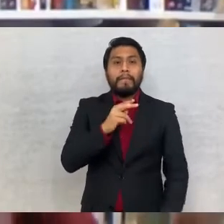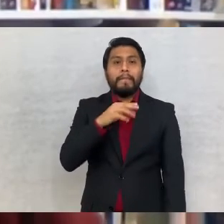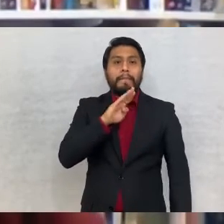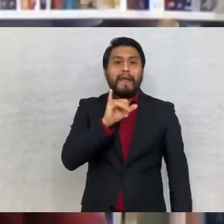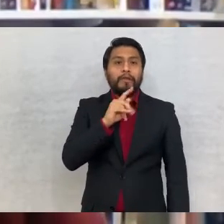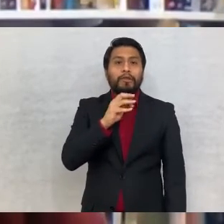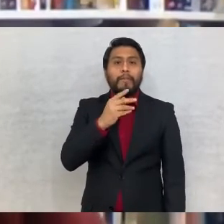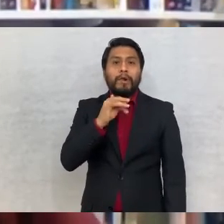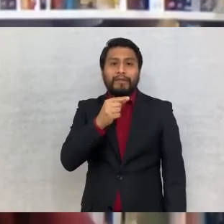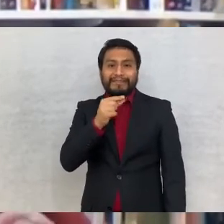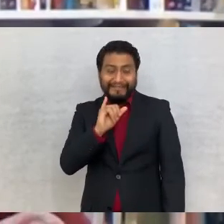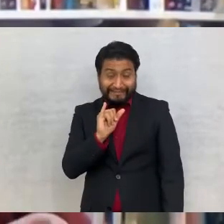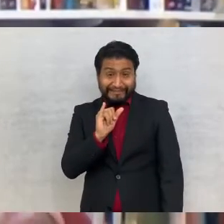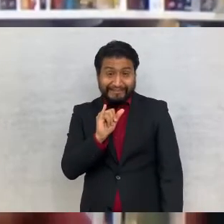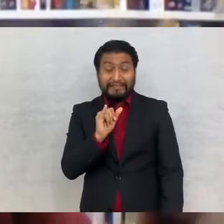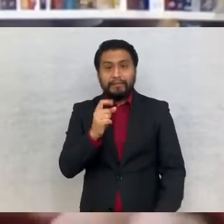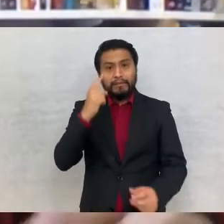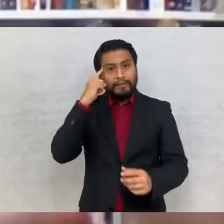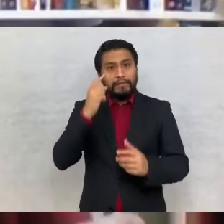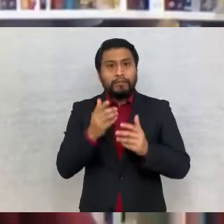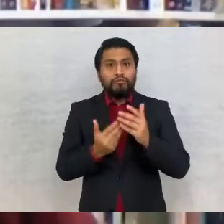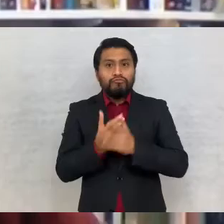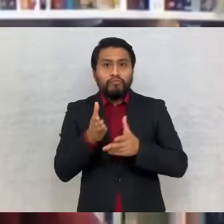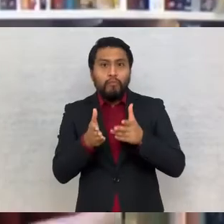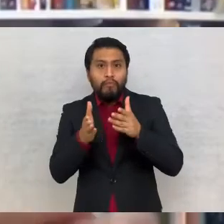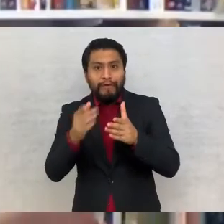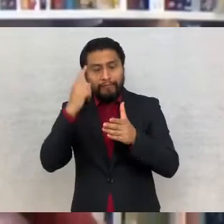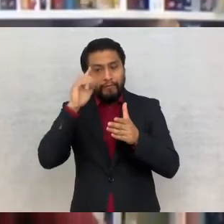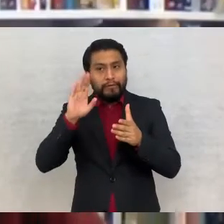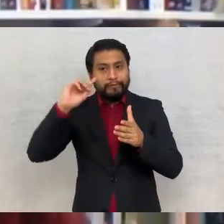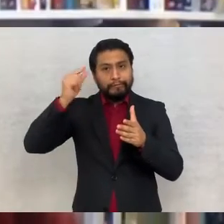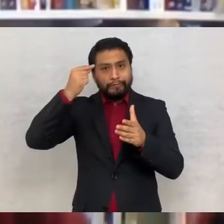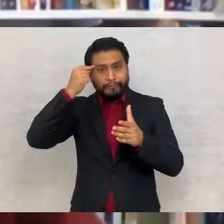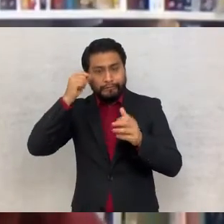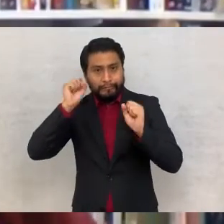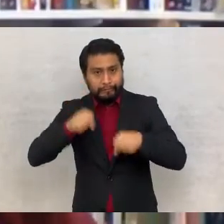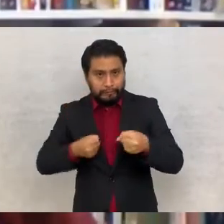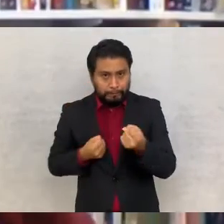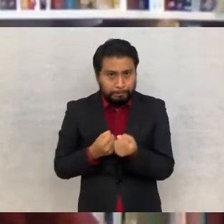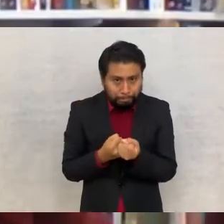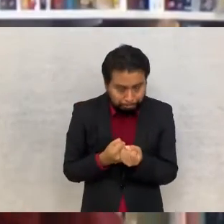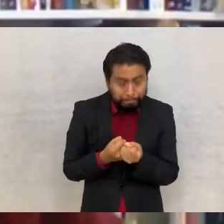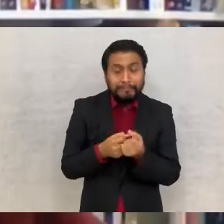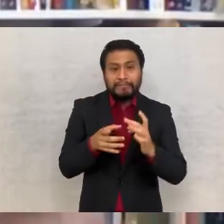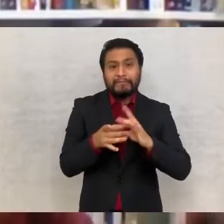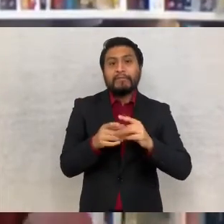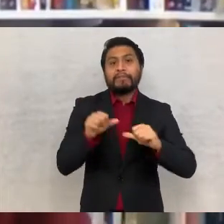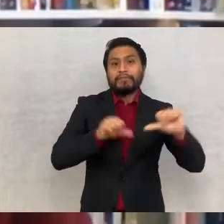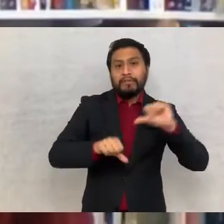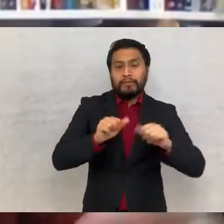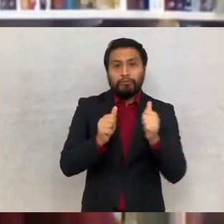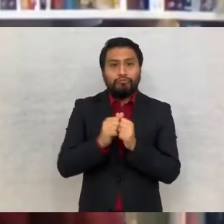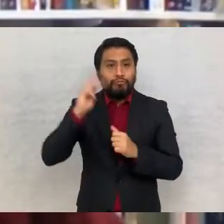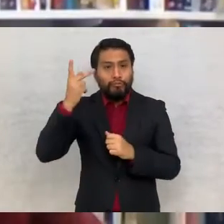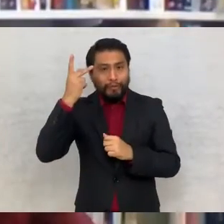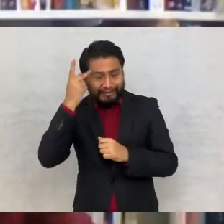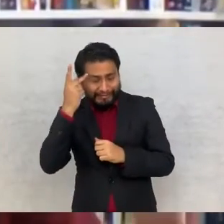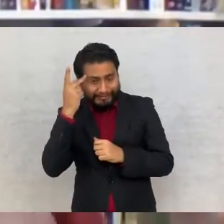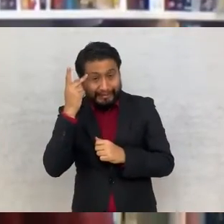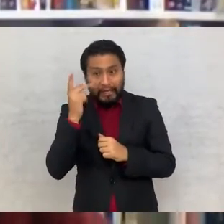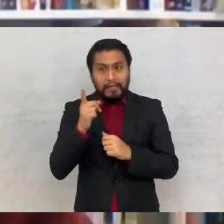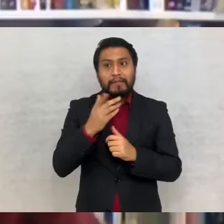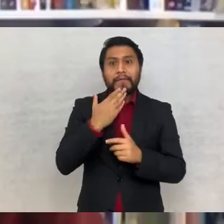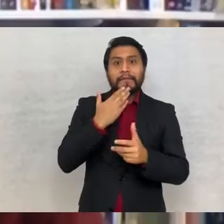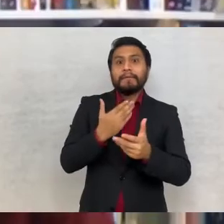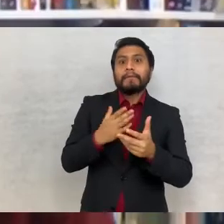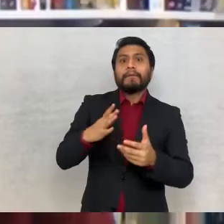the Biotypological Institute, where he implemented an instrument aimed at producing archives of biological, anthropometric, psychotechnical, and